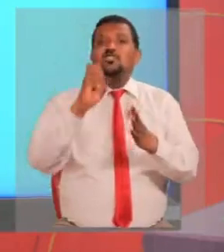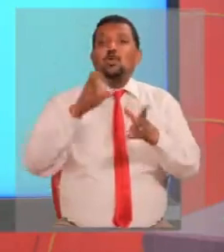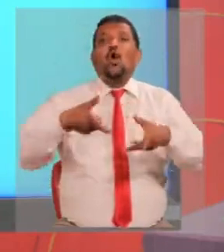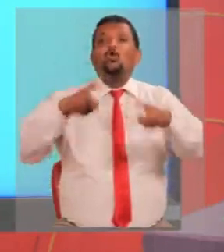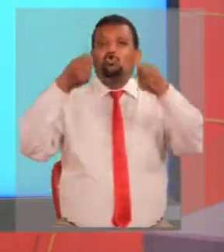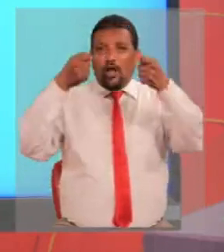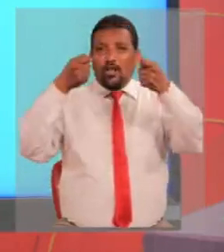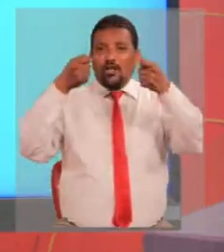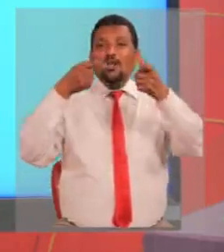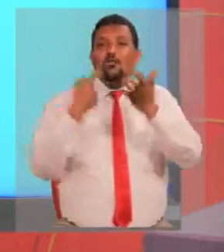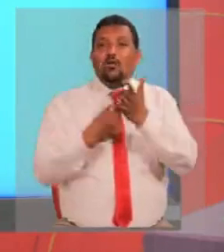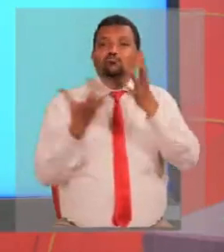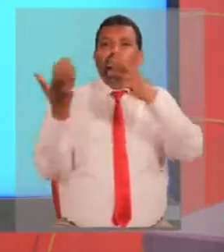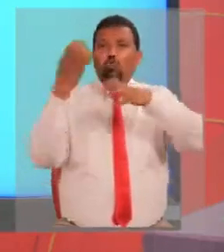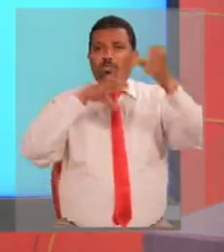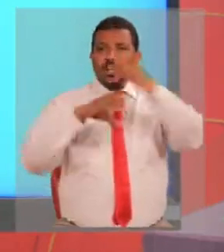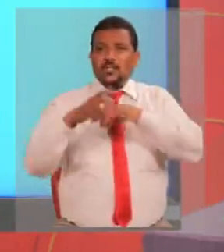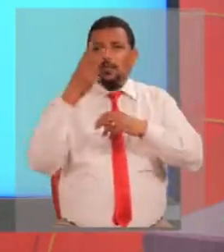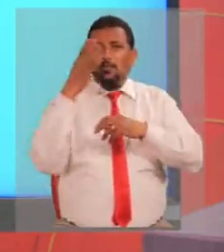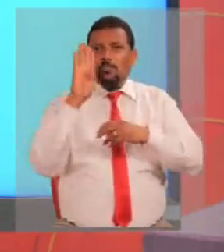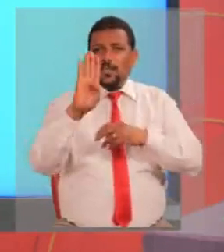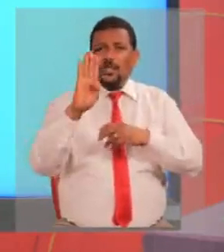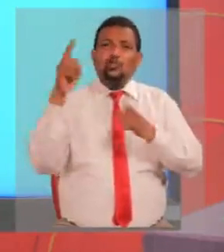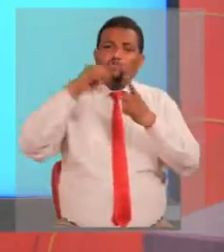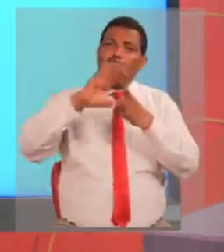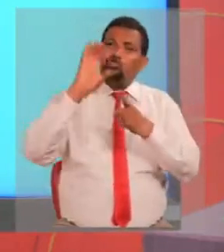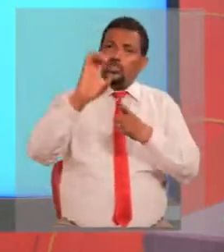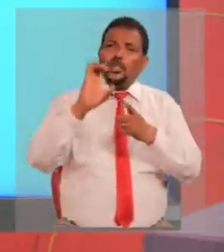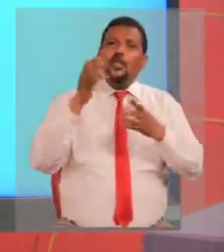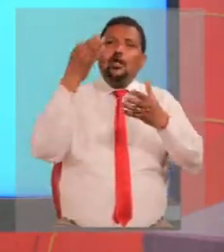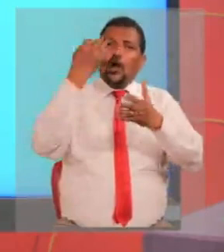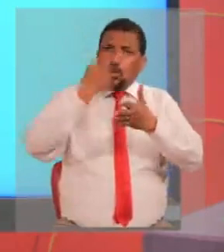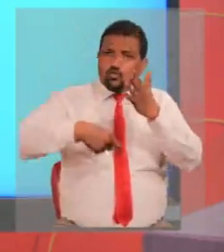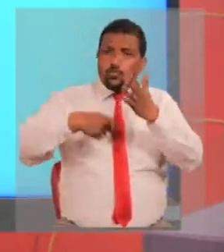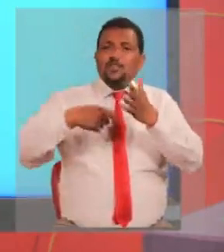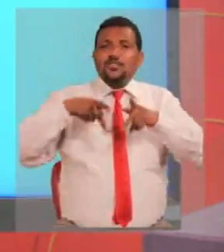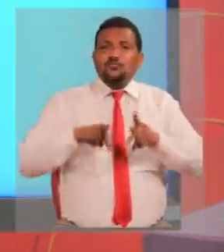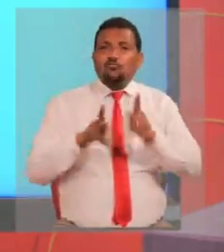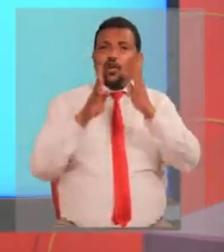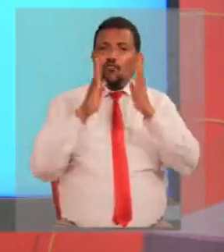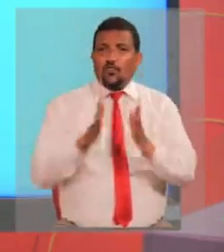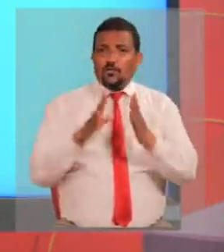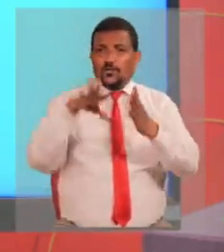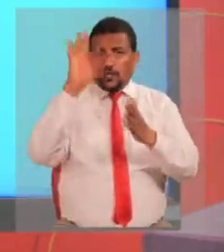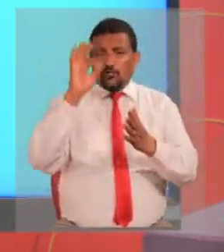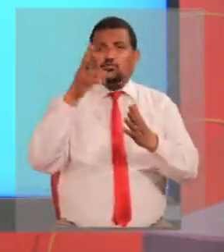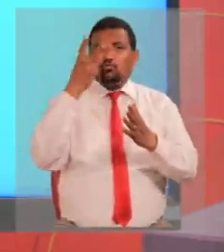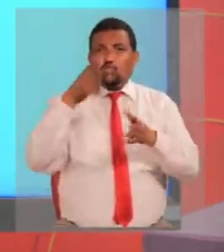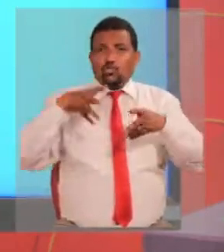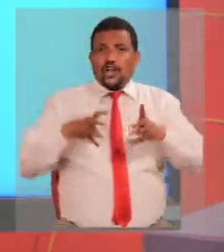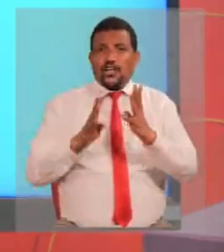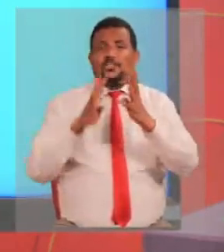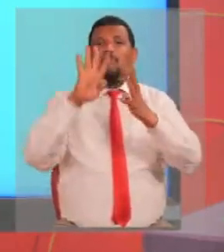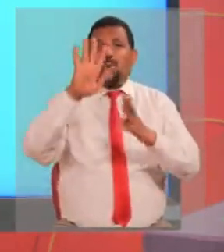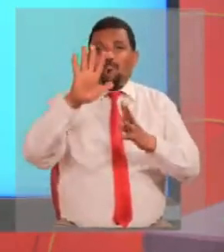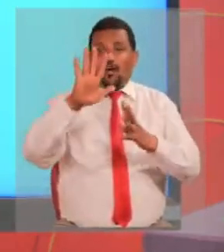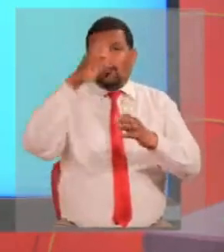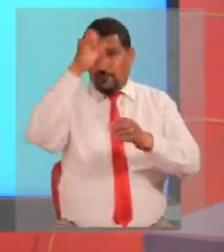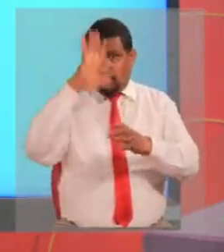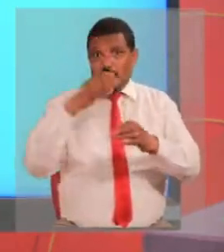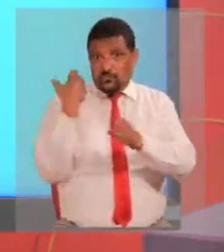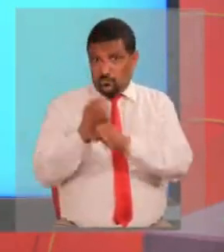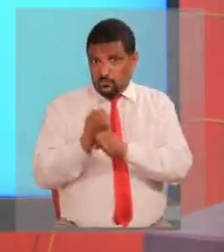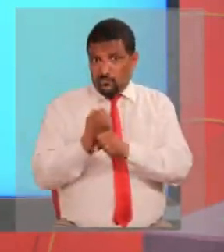Again, when we come across from combination B to C, the output that the farmer gets from 2 tractor and 5 labor is equal